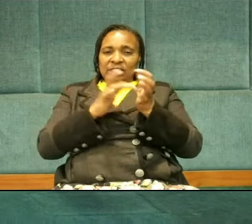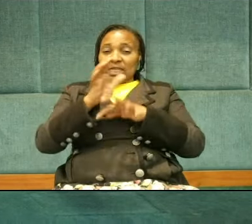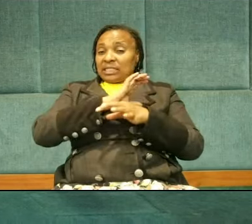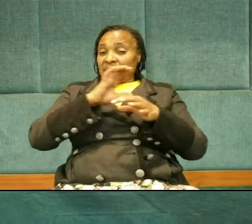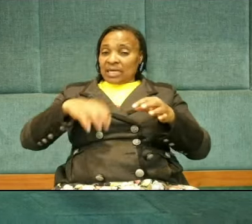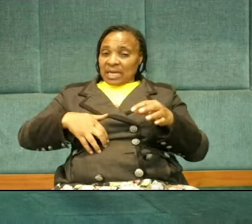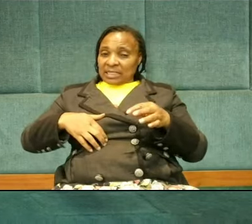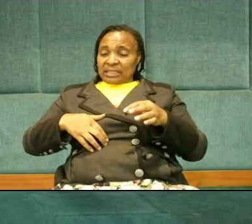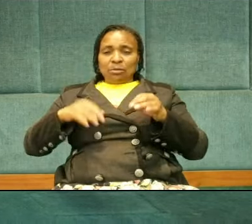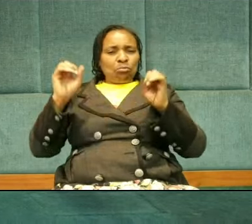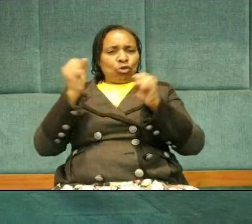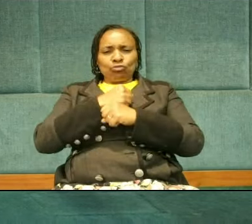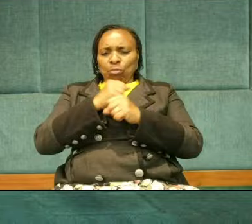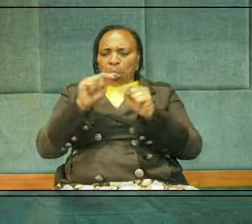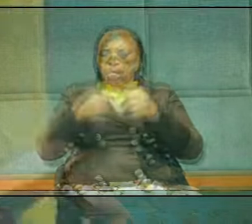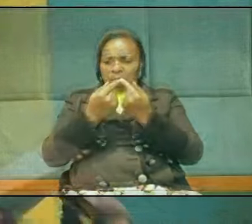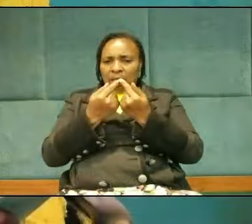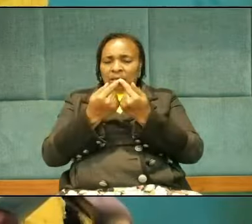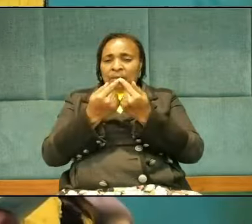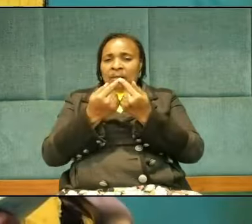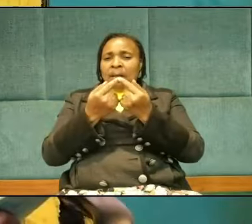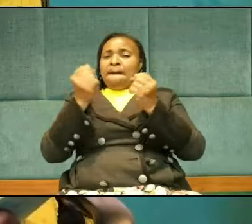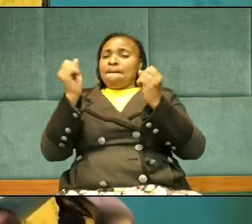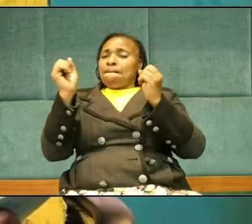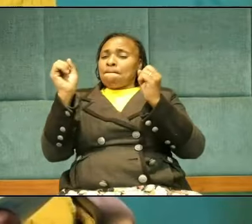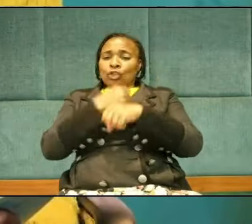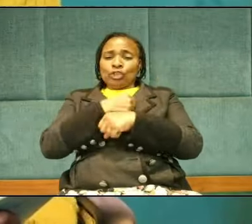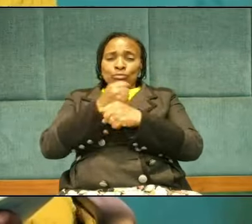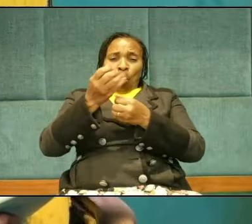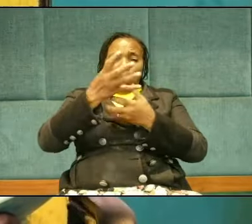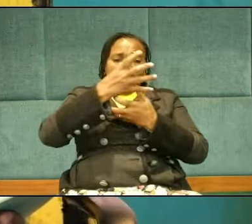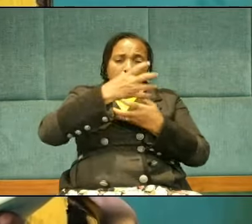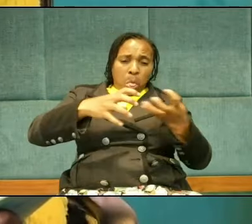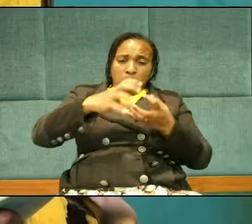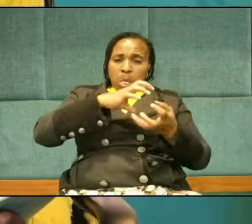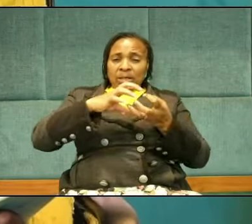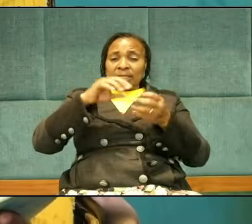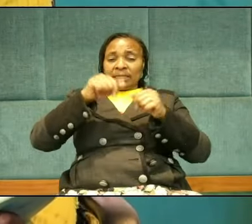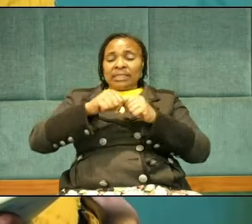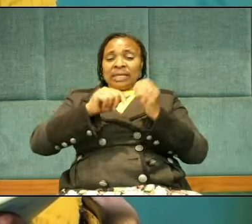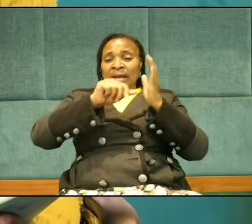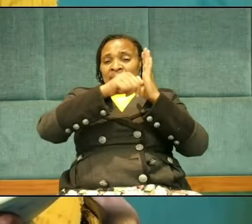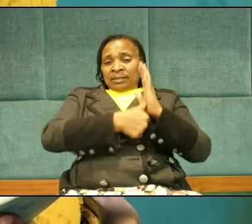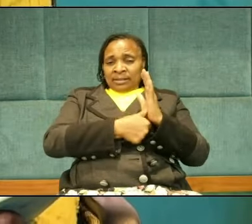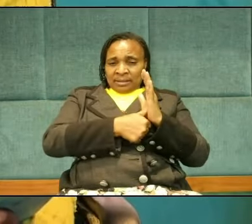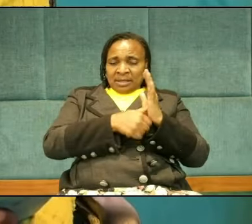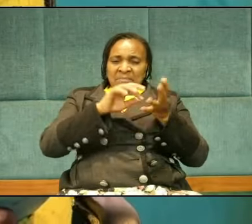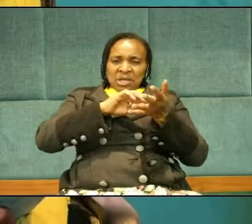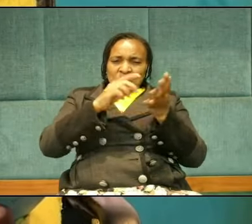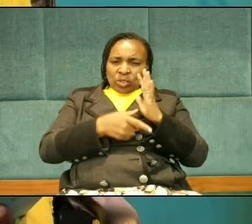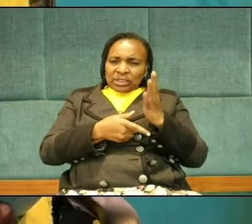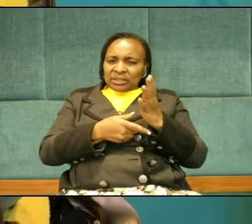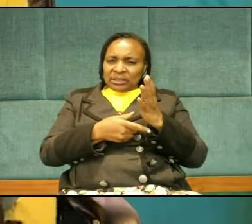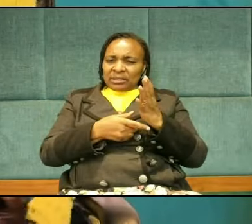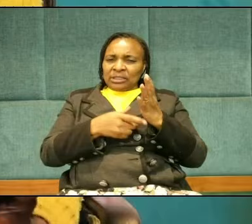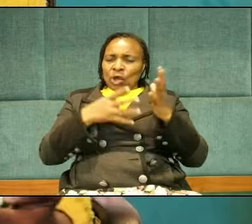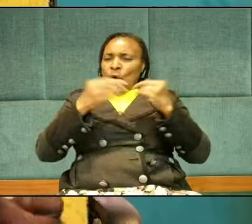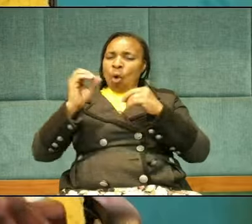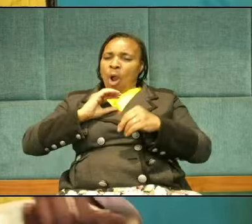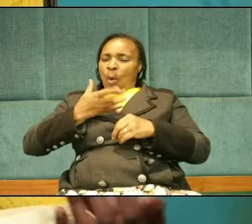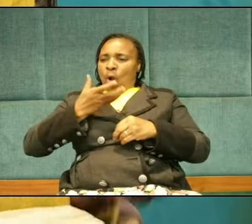of compromise. We cannot compromise the identity. We can't compromise our goal, our